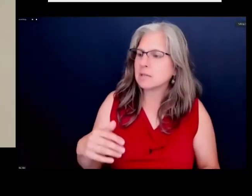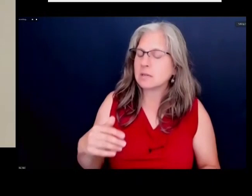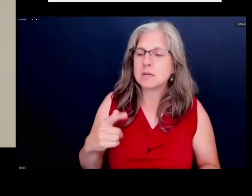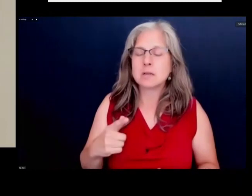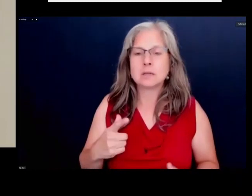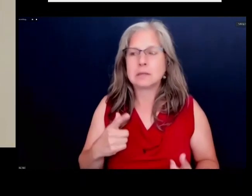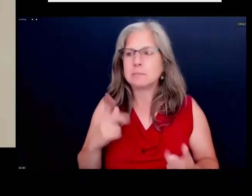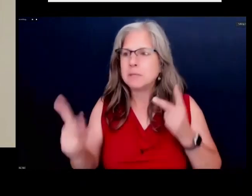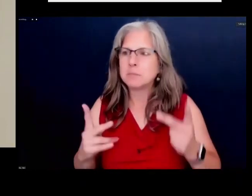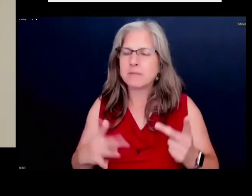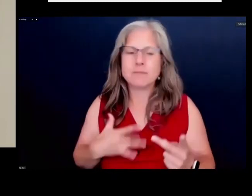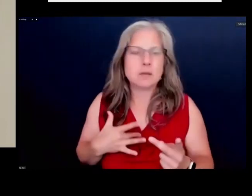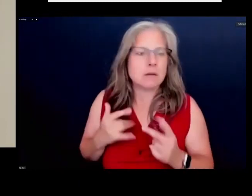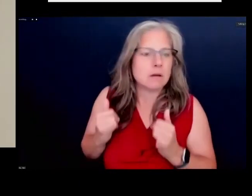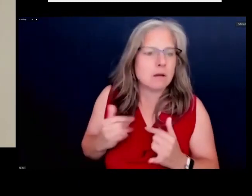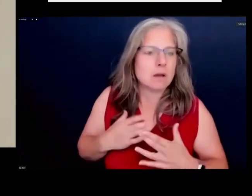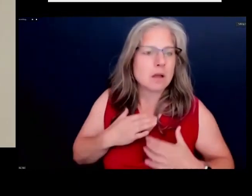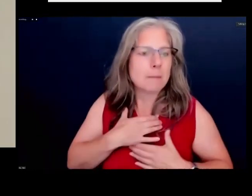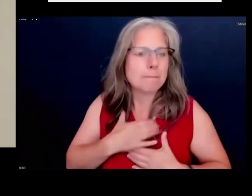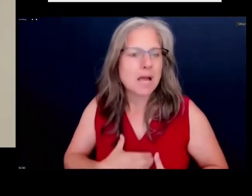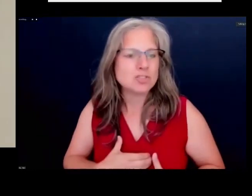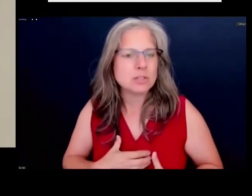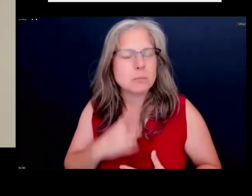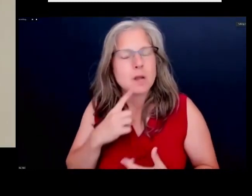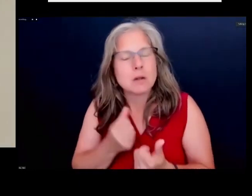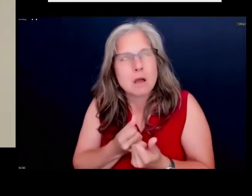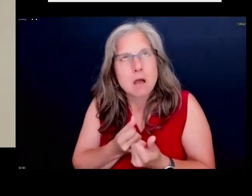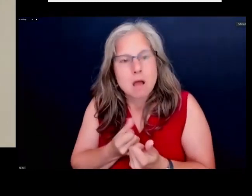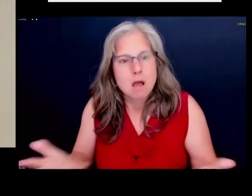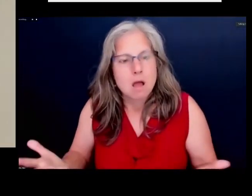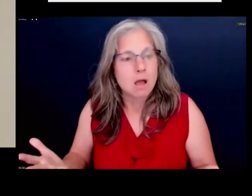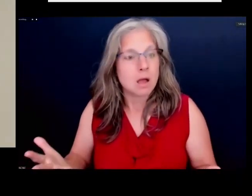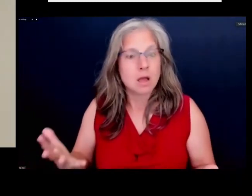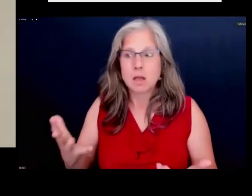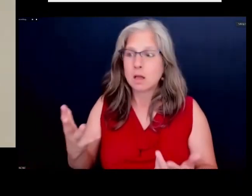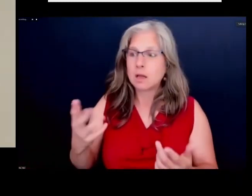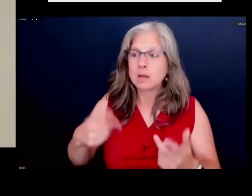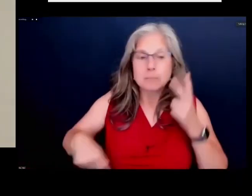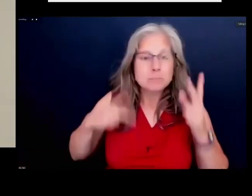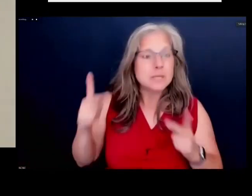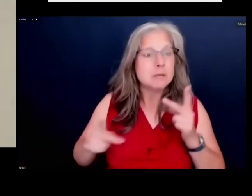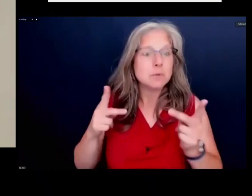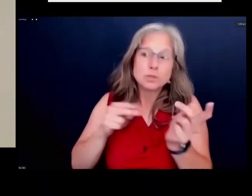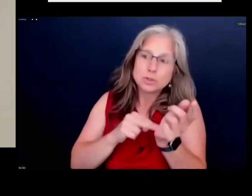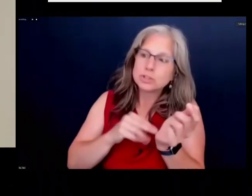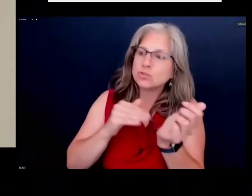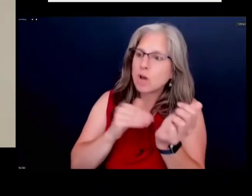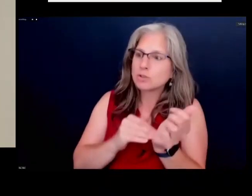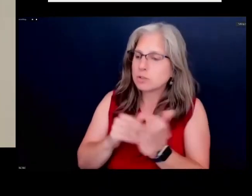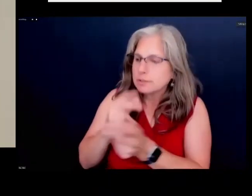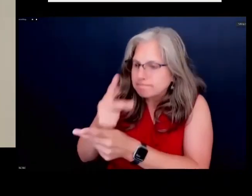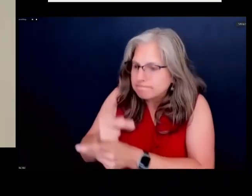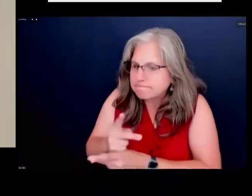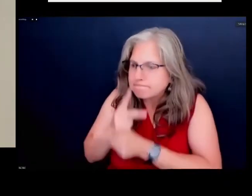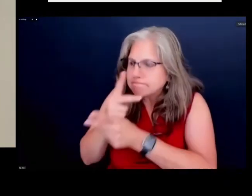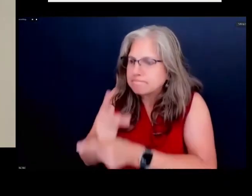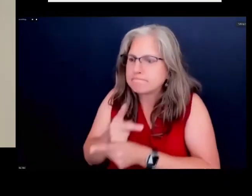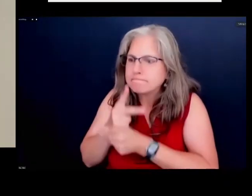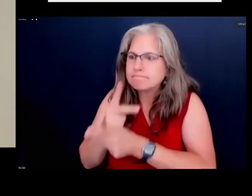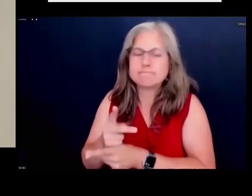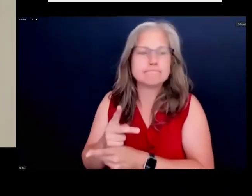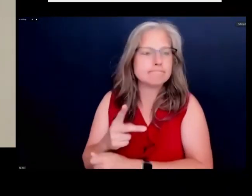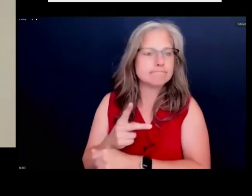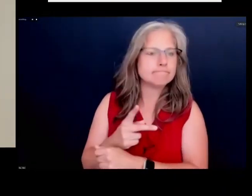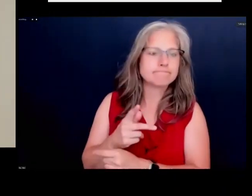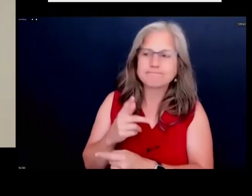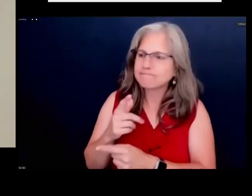Compassion fatigue is rampant, especially when the patients they care for now were